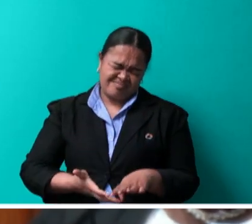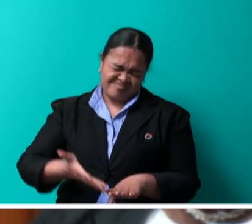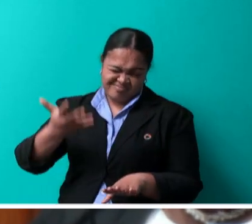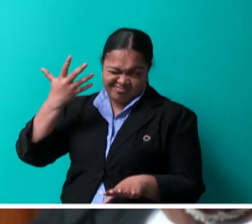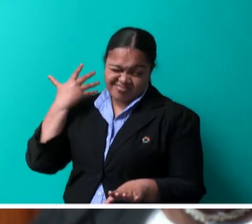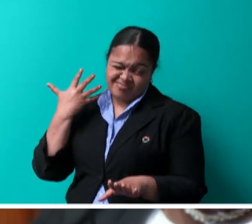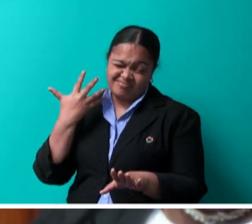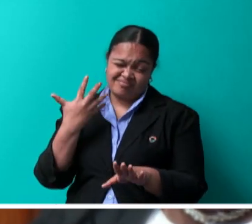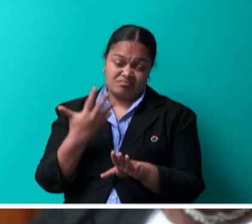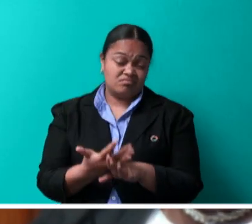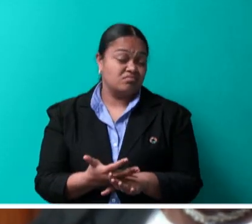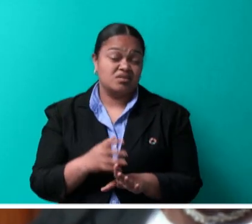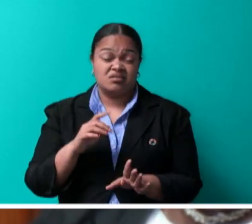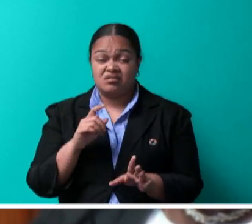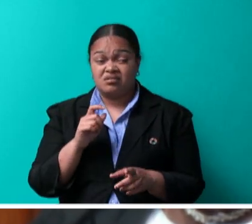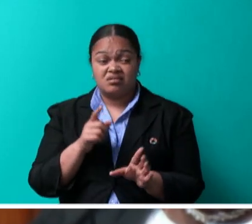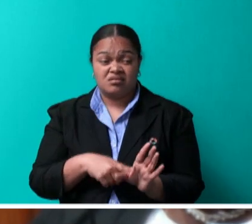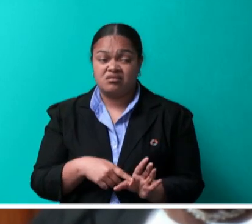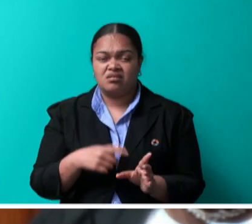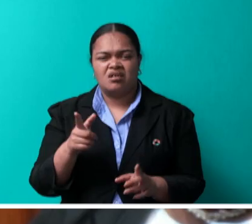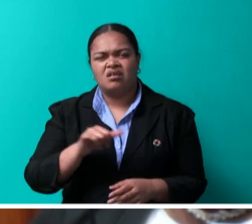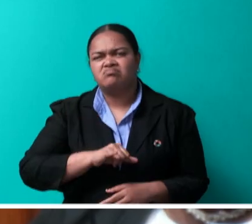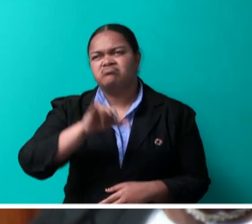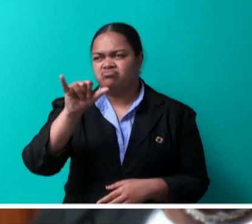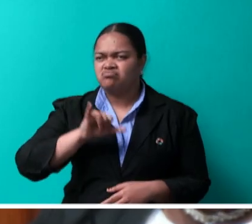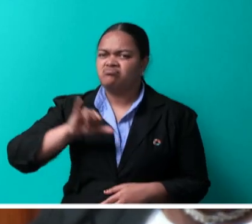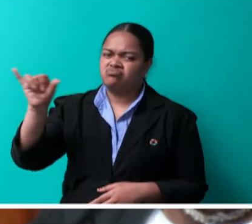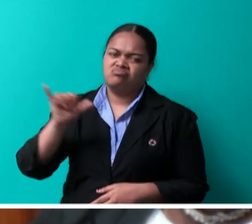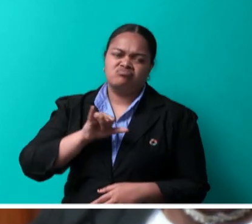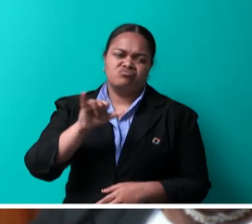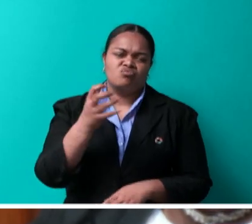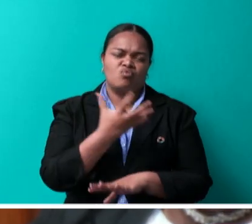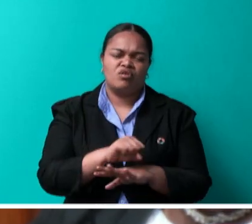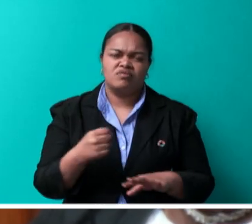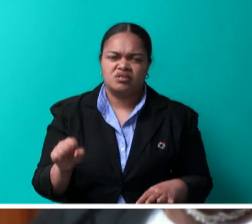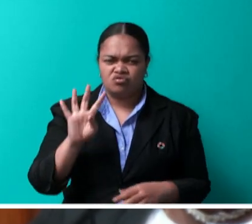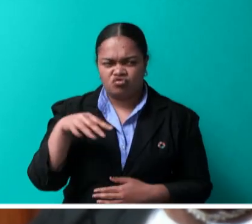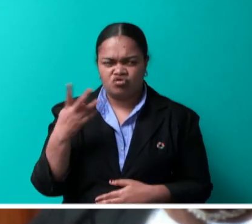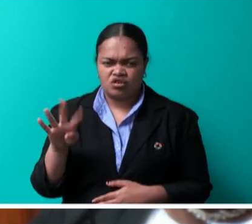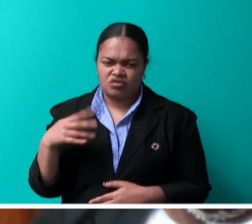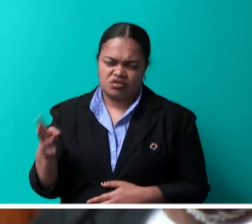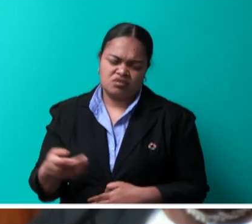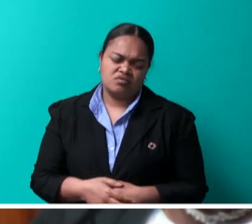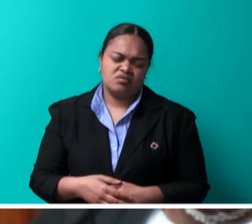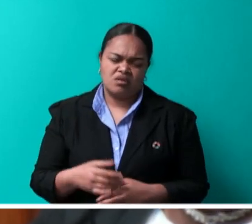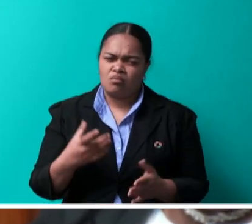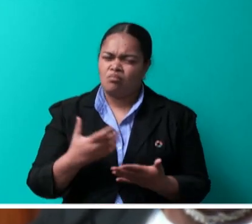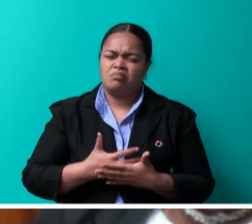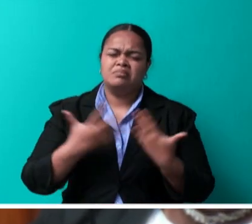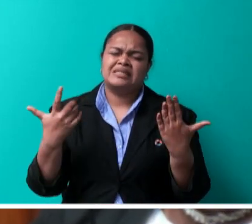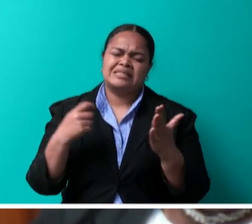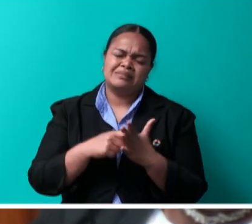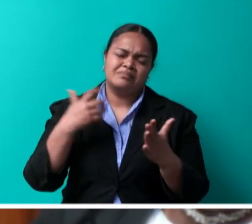patients requiring radiotherapy have traveled overseas at great and emotional financial cost. For the